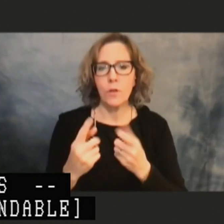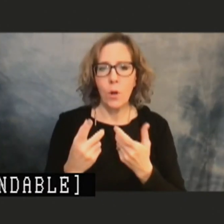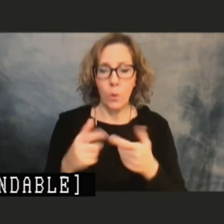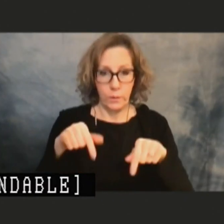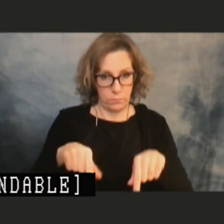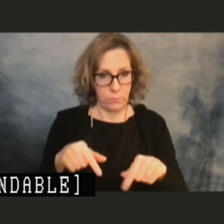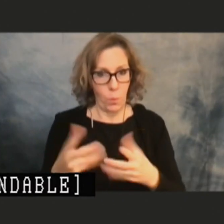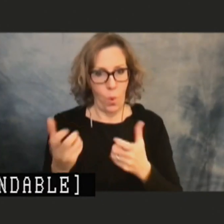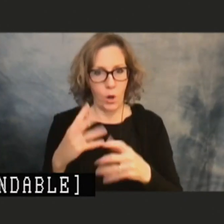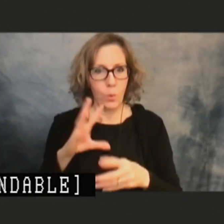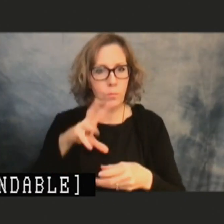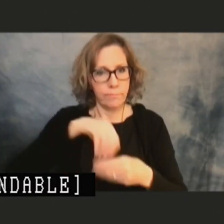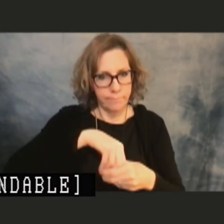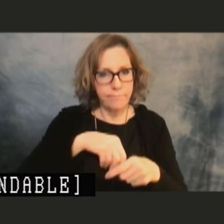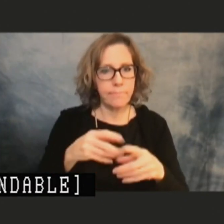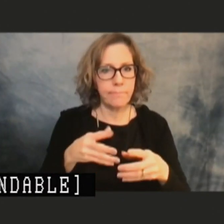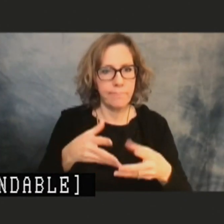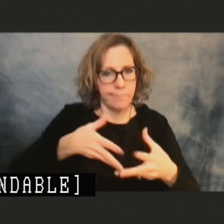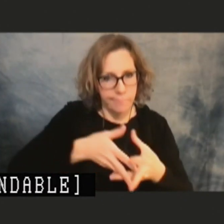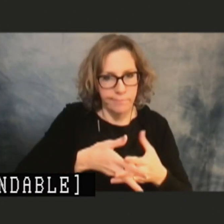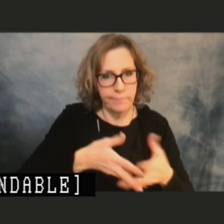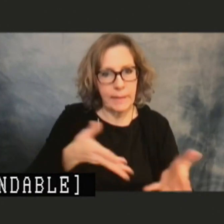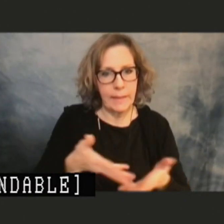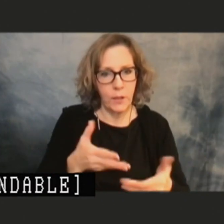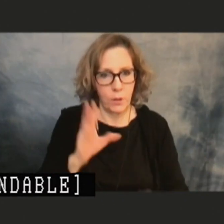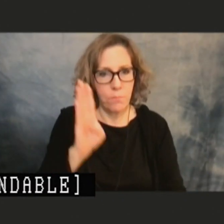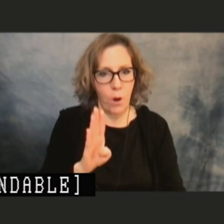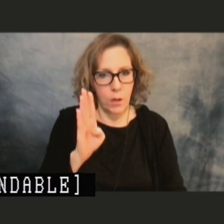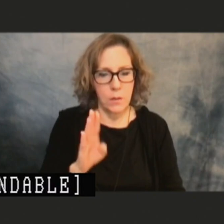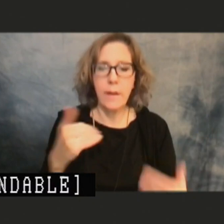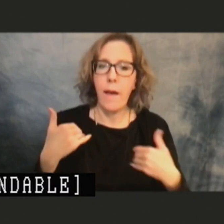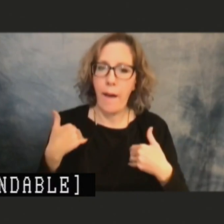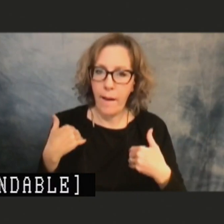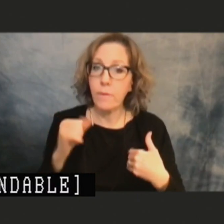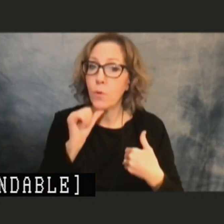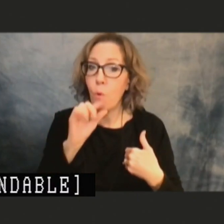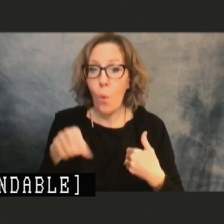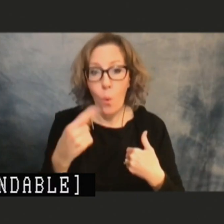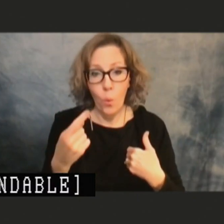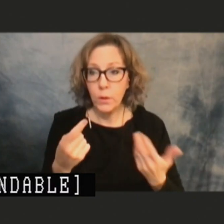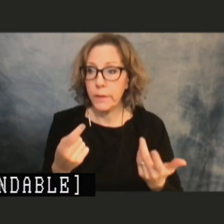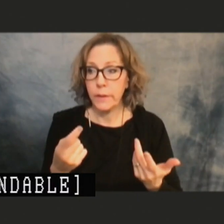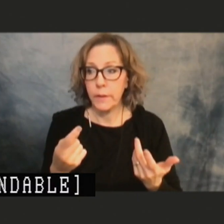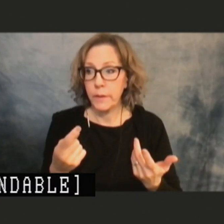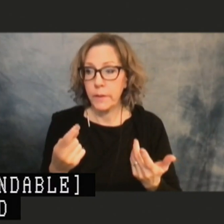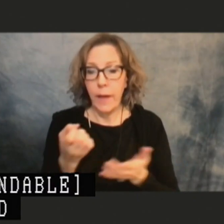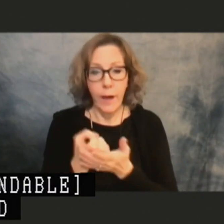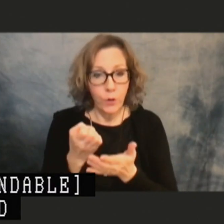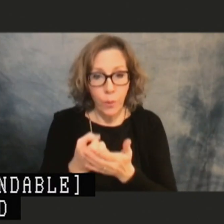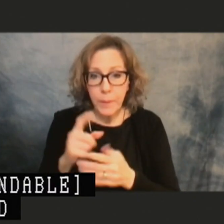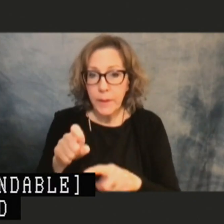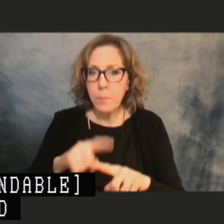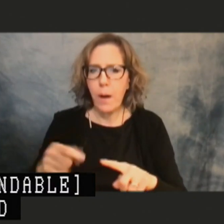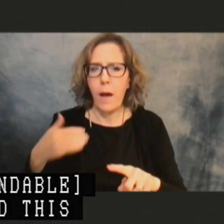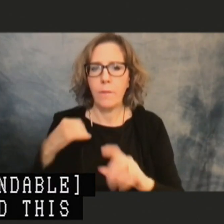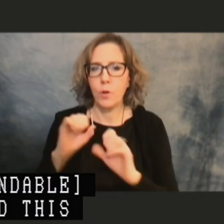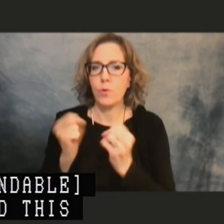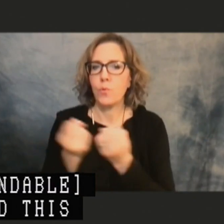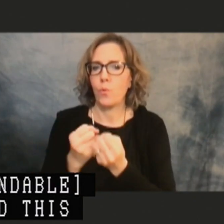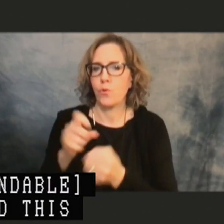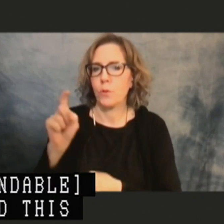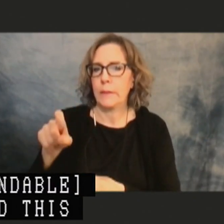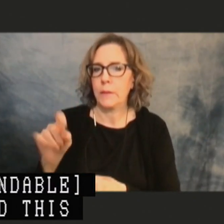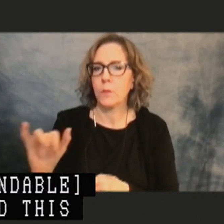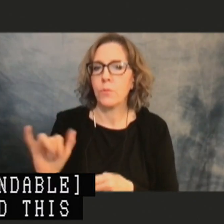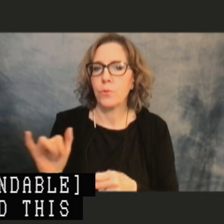to it, but there's also a social needs aspect to it. And so the cool thing with organizations that we've partnered with that are